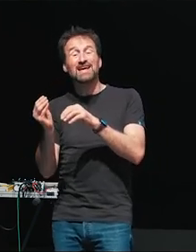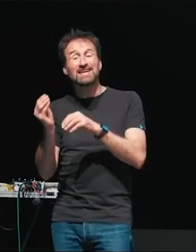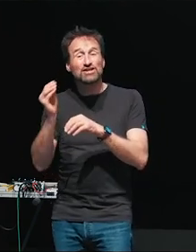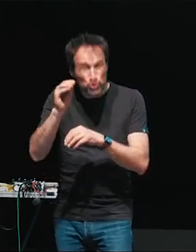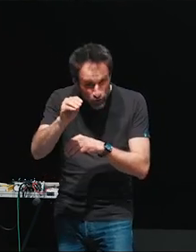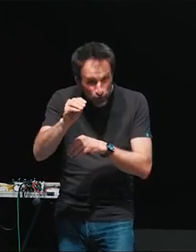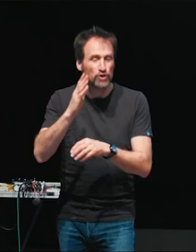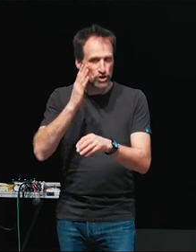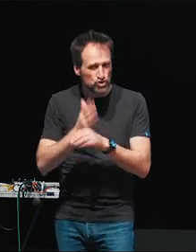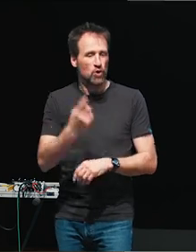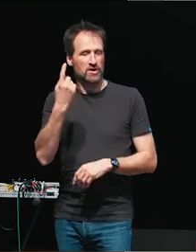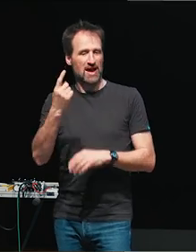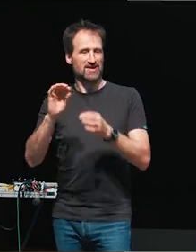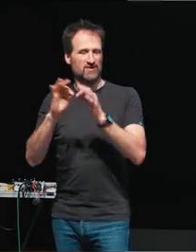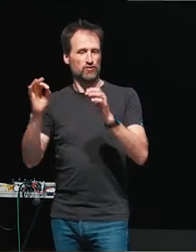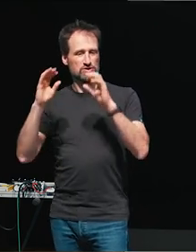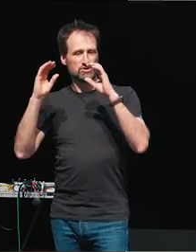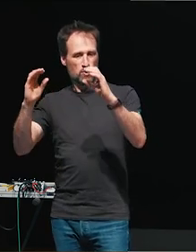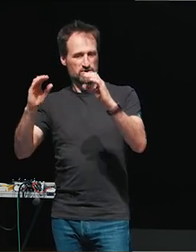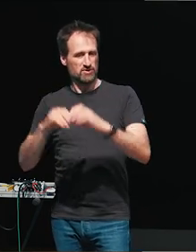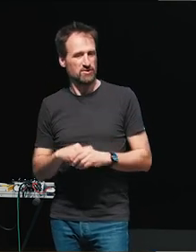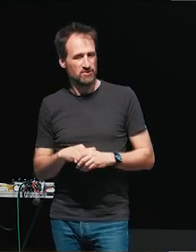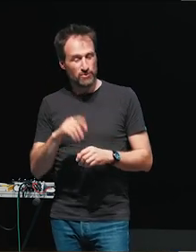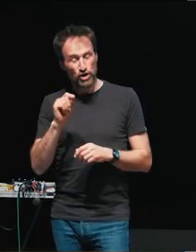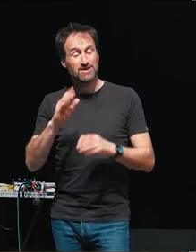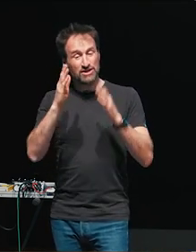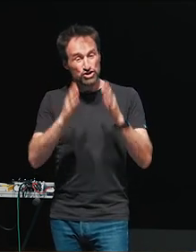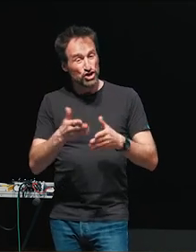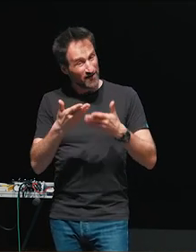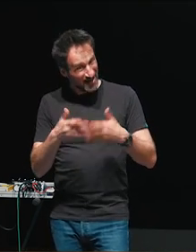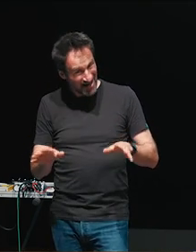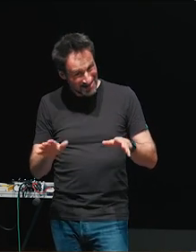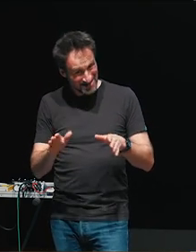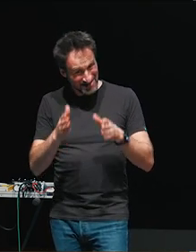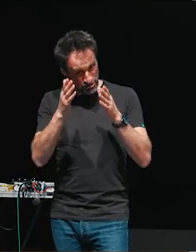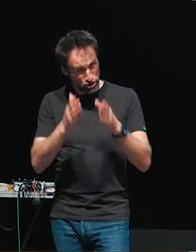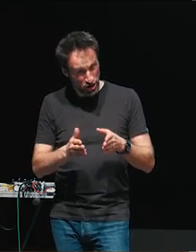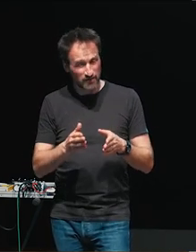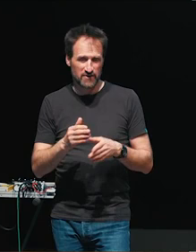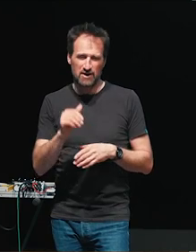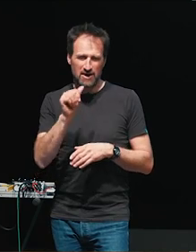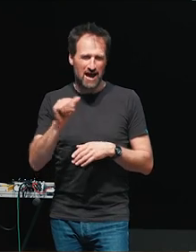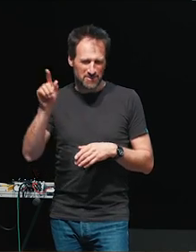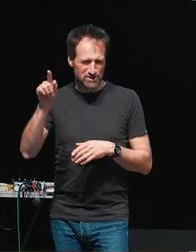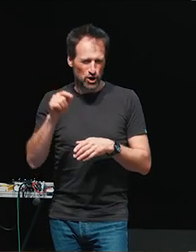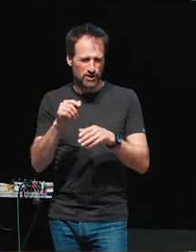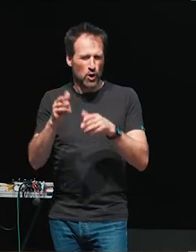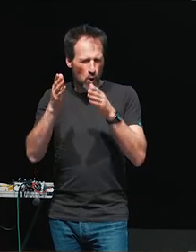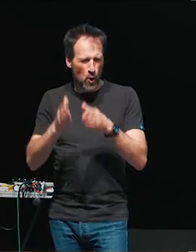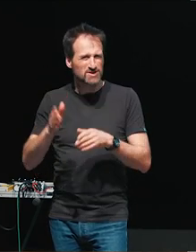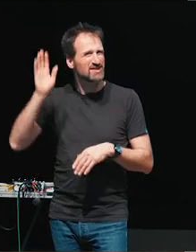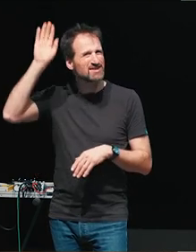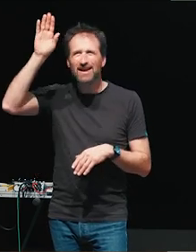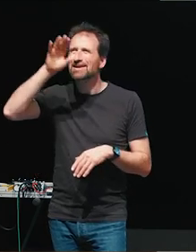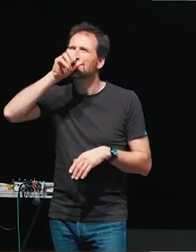one function. So you add that to the serverless server, which Amazon hosts in a secret undefined location, and you